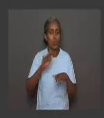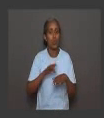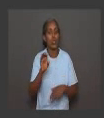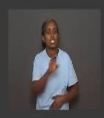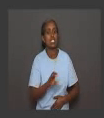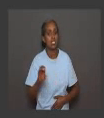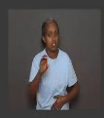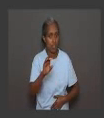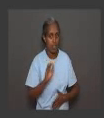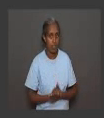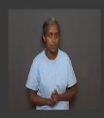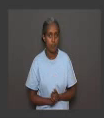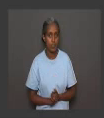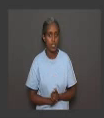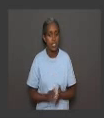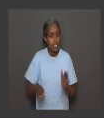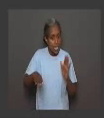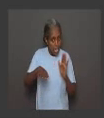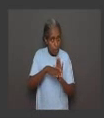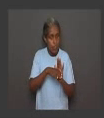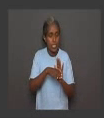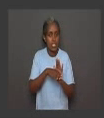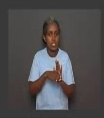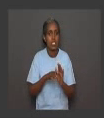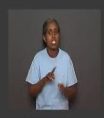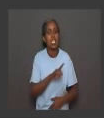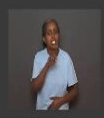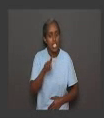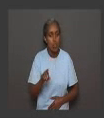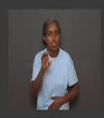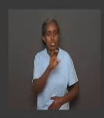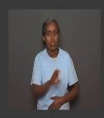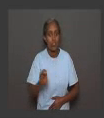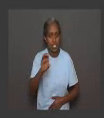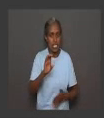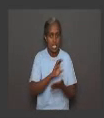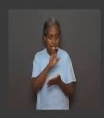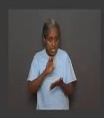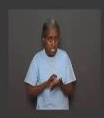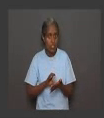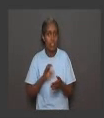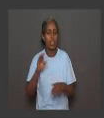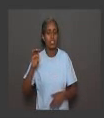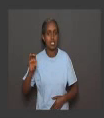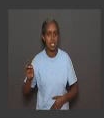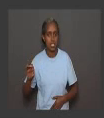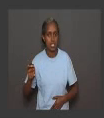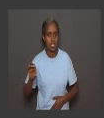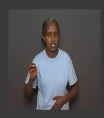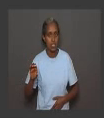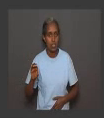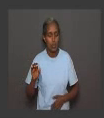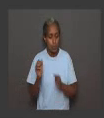circle. It represents the equation of the circle centered at C